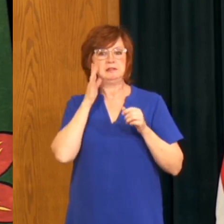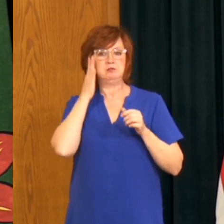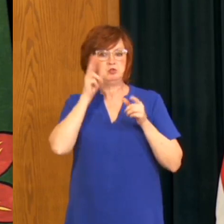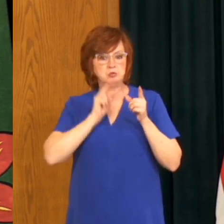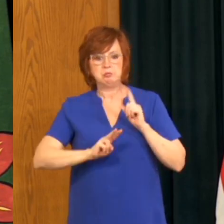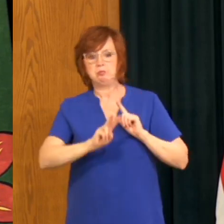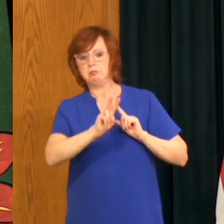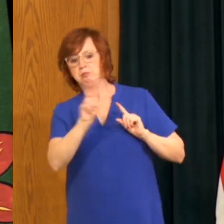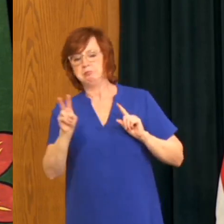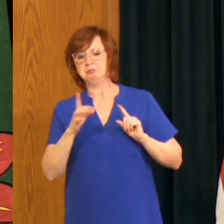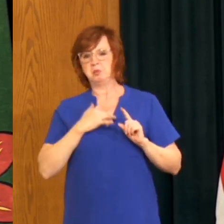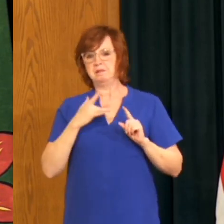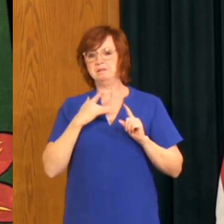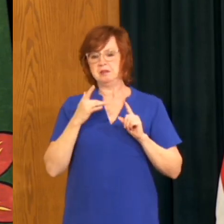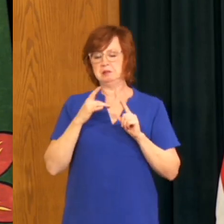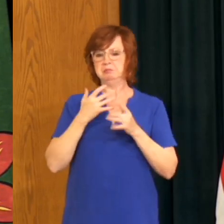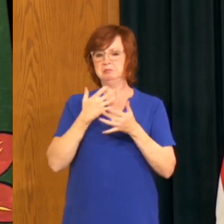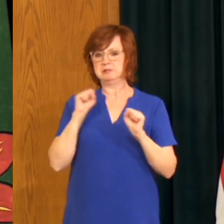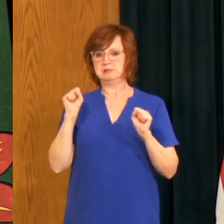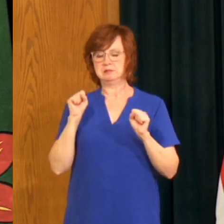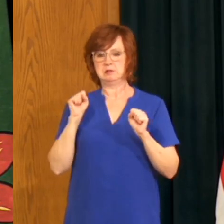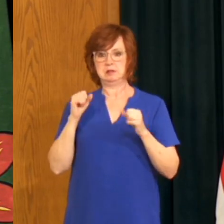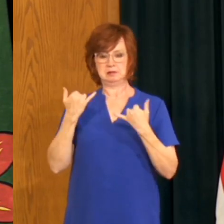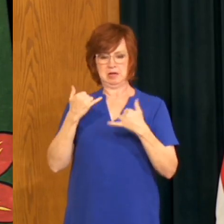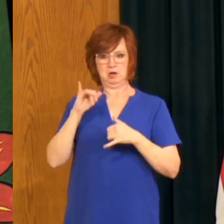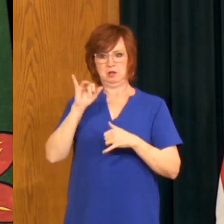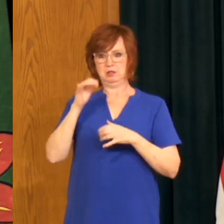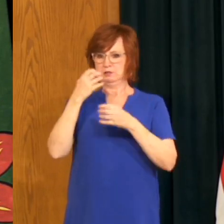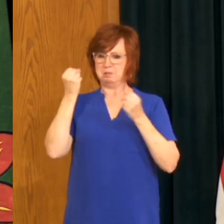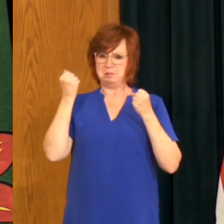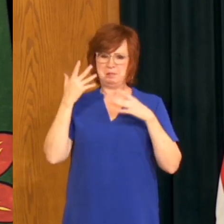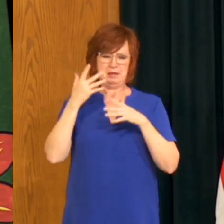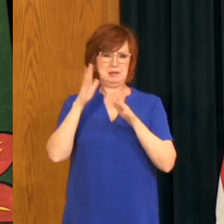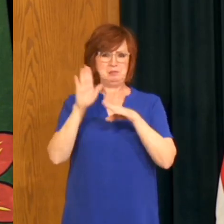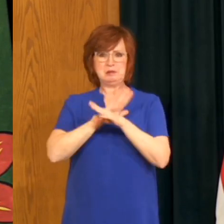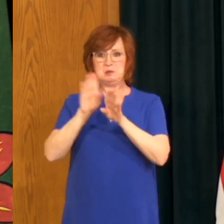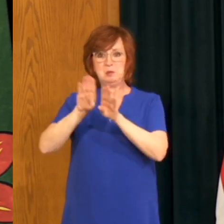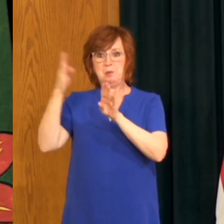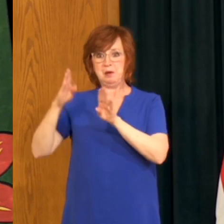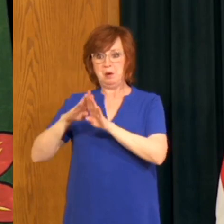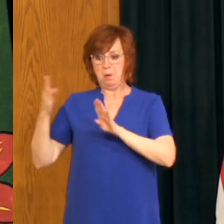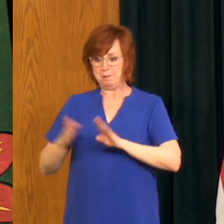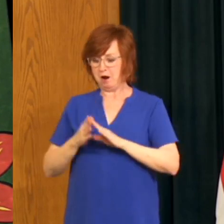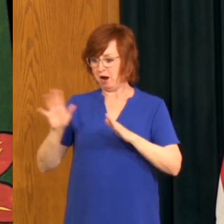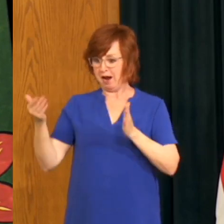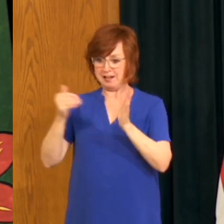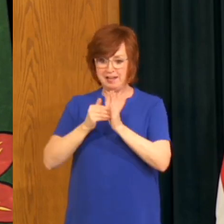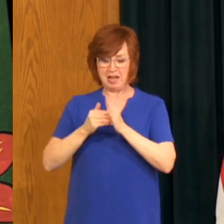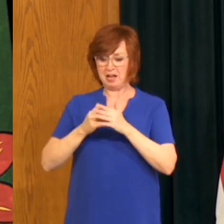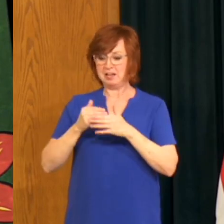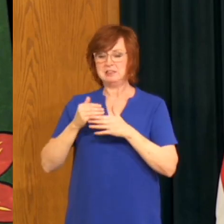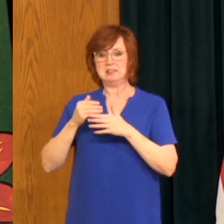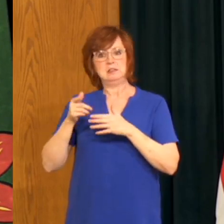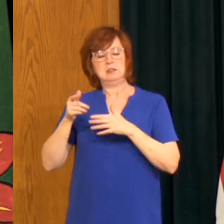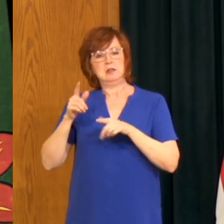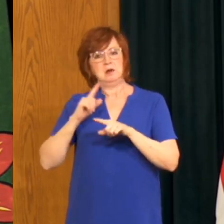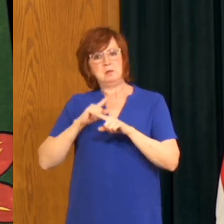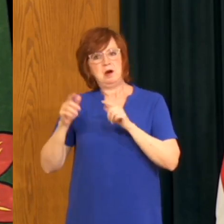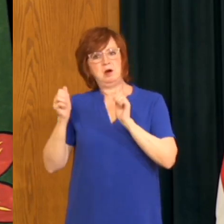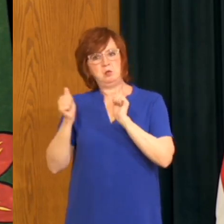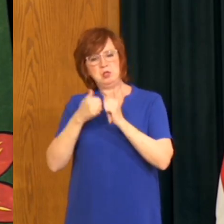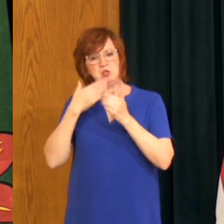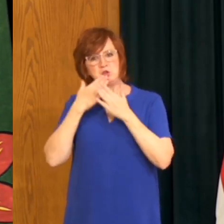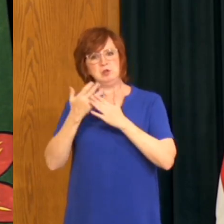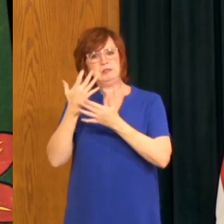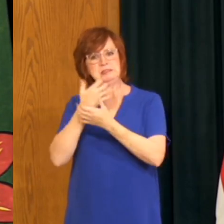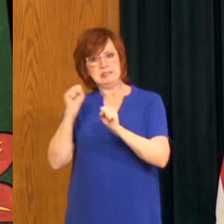operate, and they are doing so as safely as possible. They're doing this so that many of us can get back to work, so that